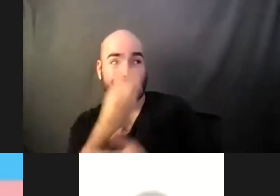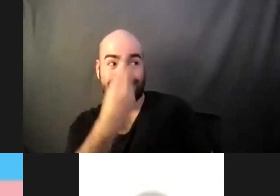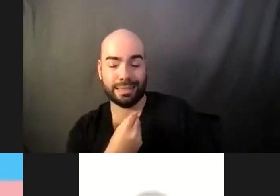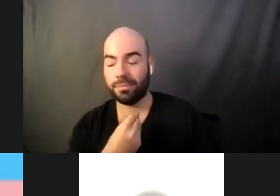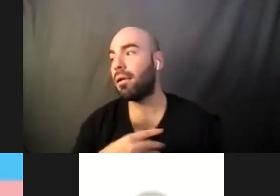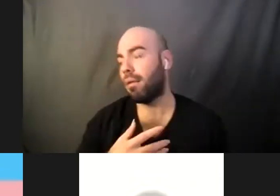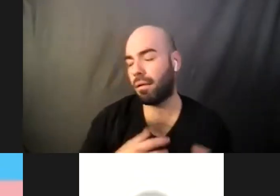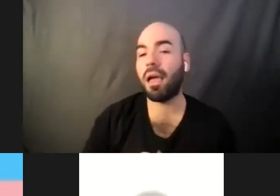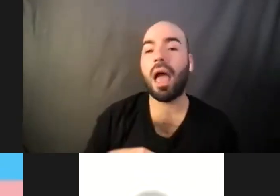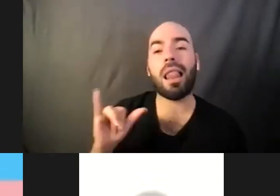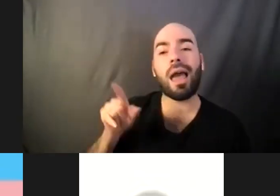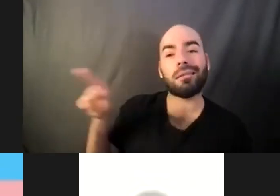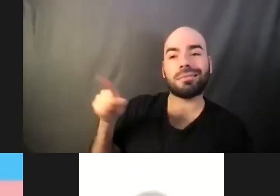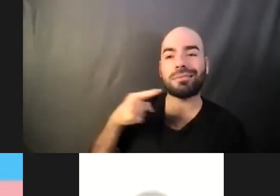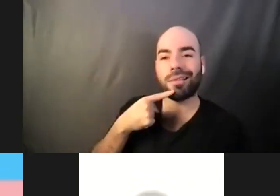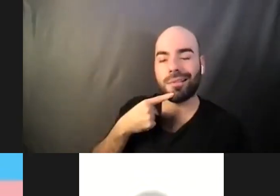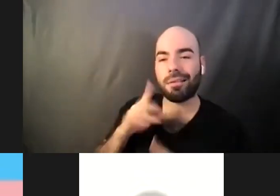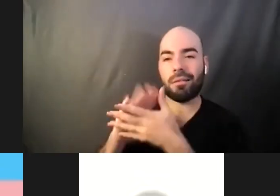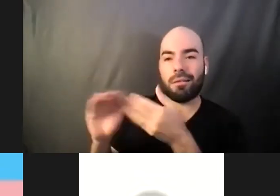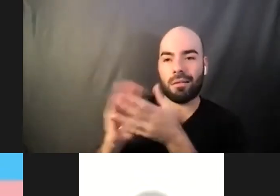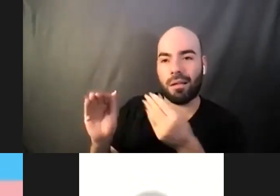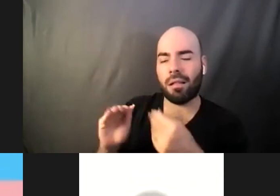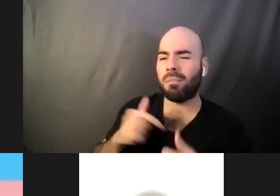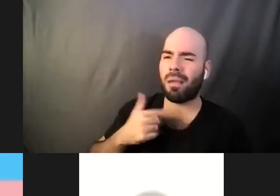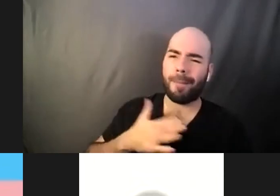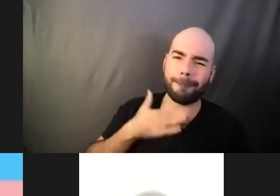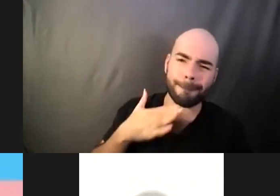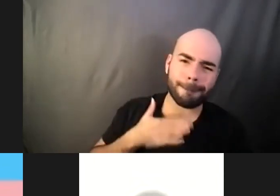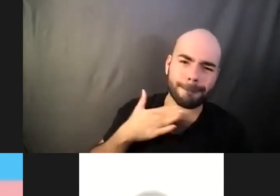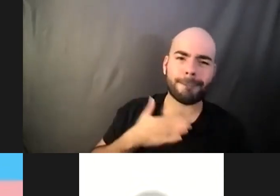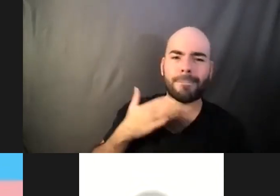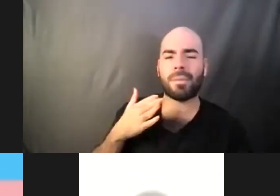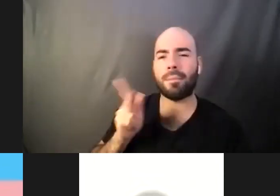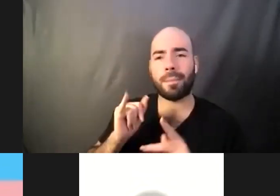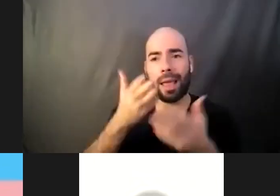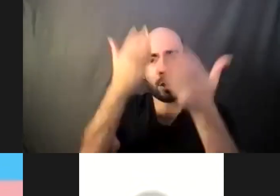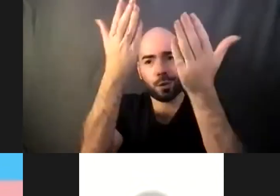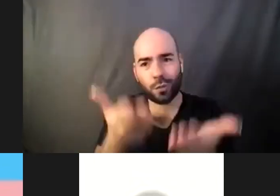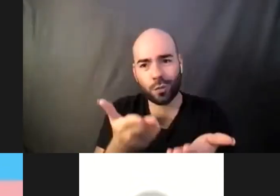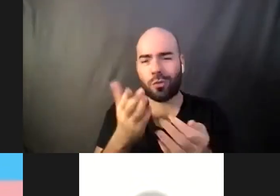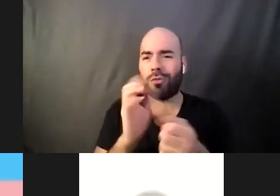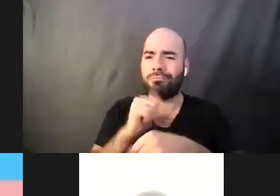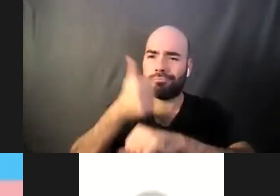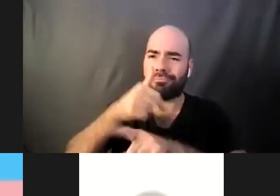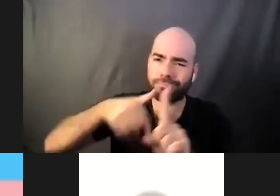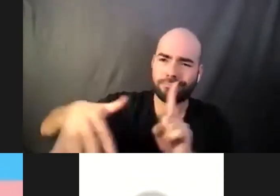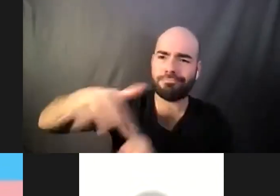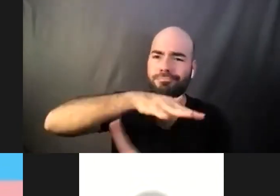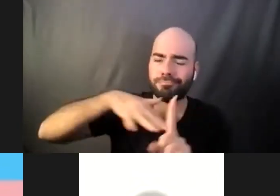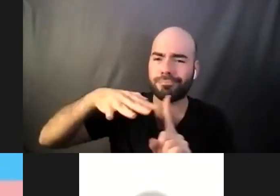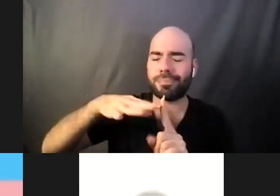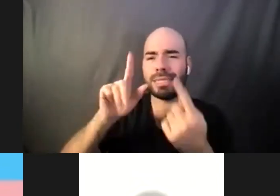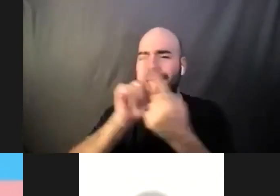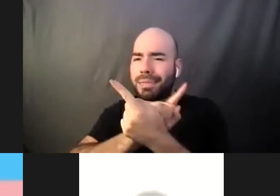and I feel like Elegance said, like, and I'm also so happy, like, people like you creating these spaces and meeting people.